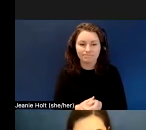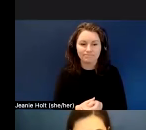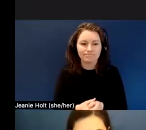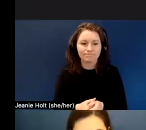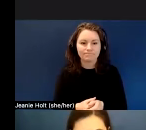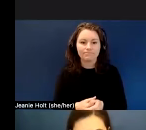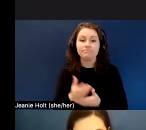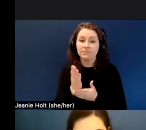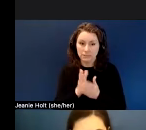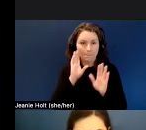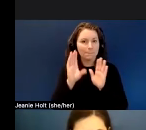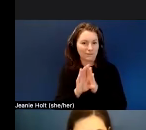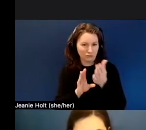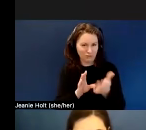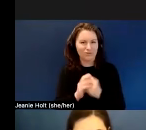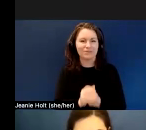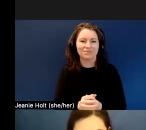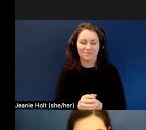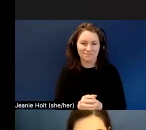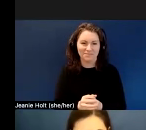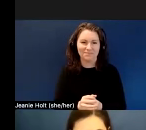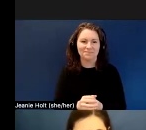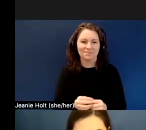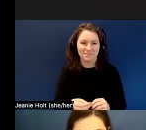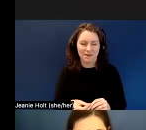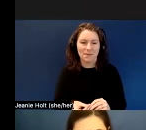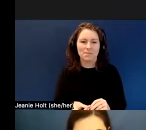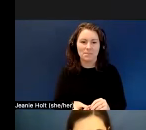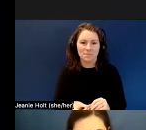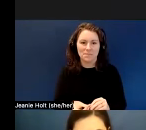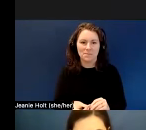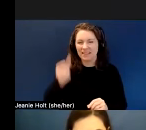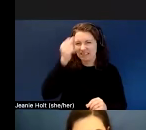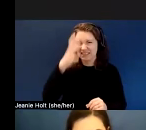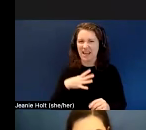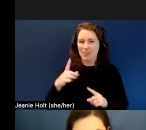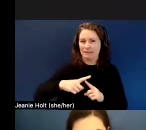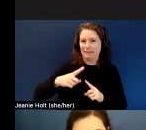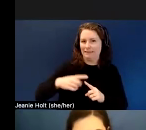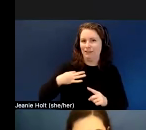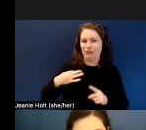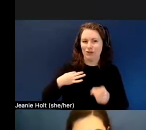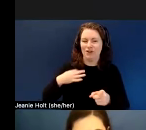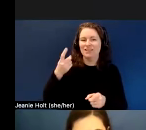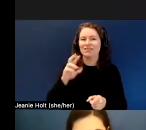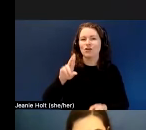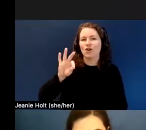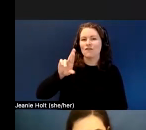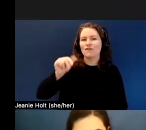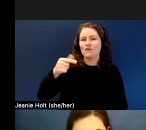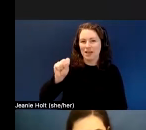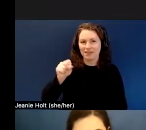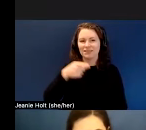So some photos from that day. This guy in the t-shirt out front is Dr. Briggs, who is